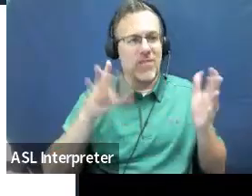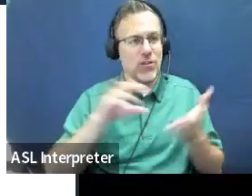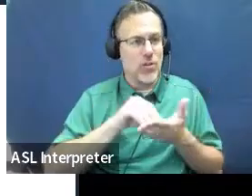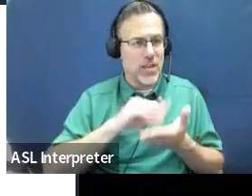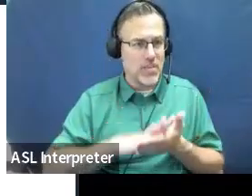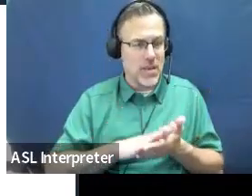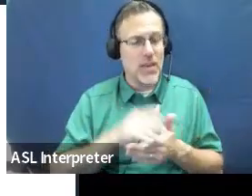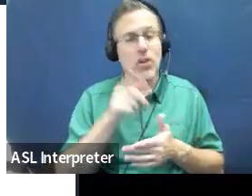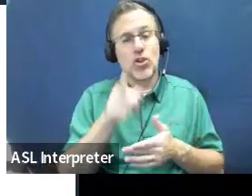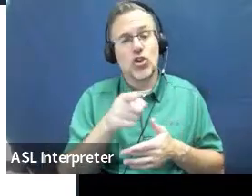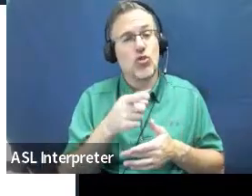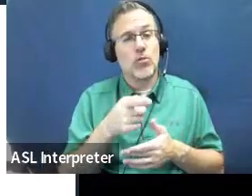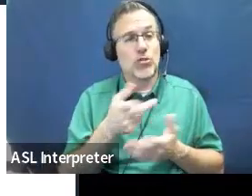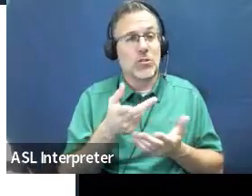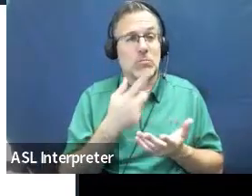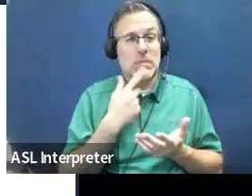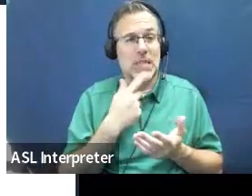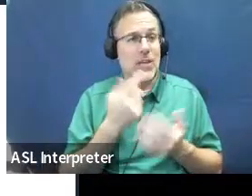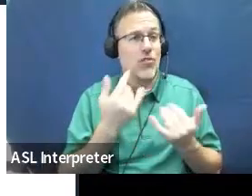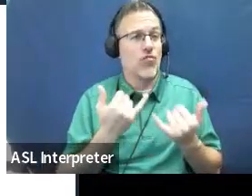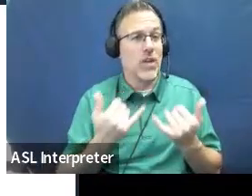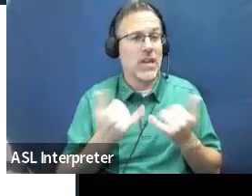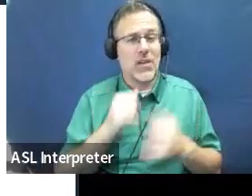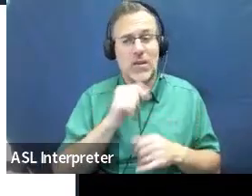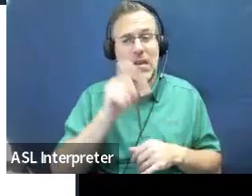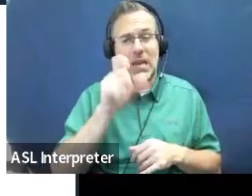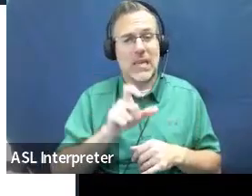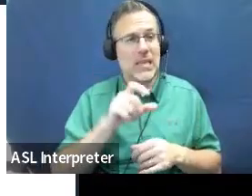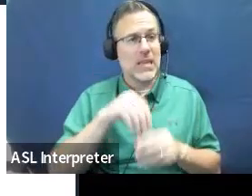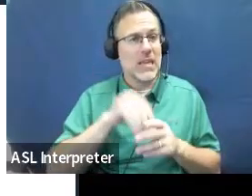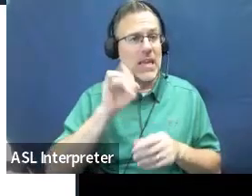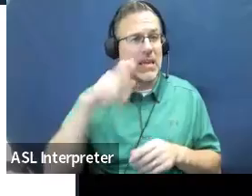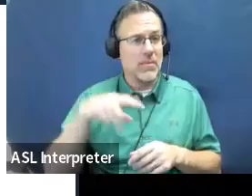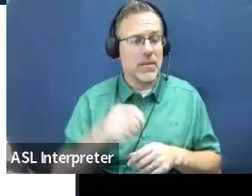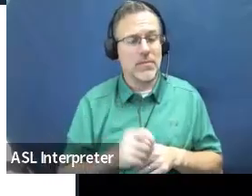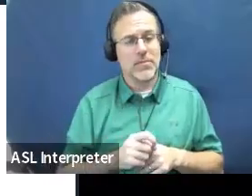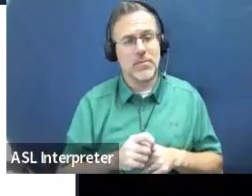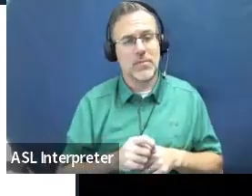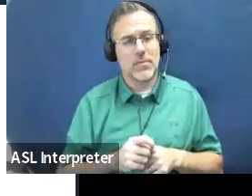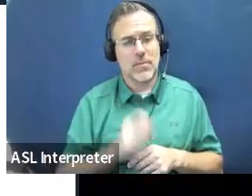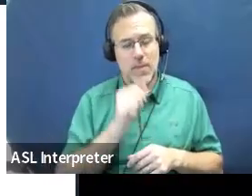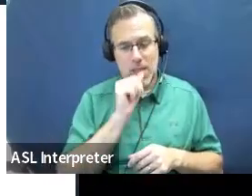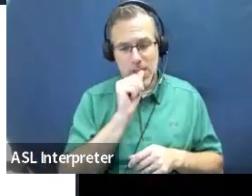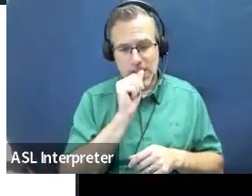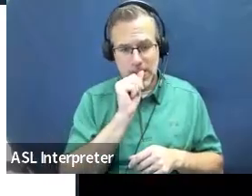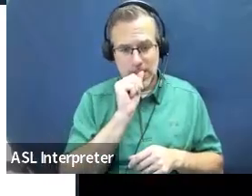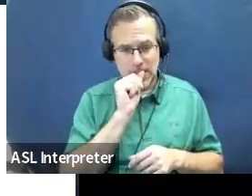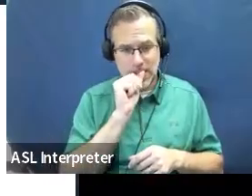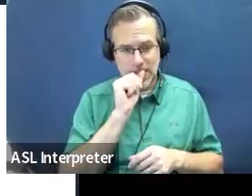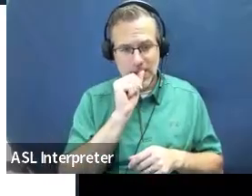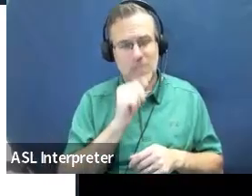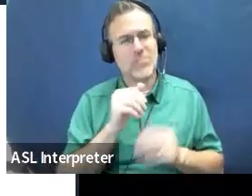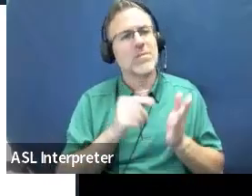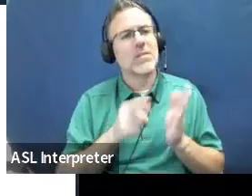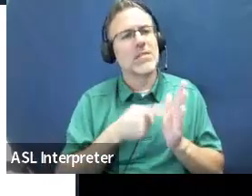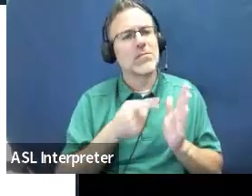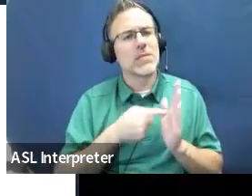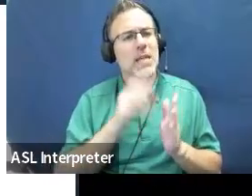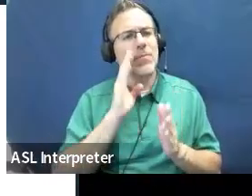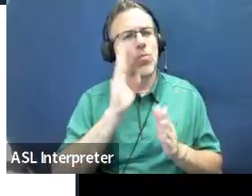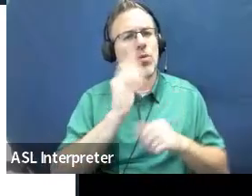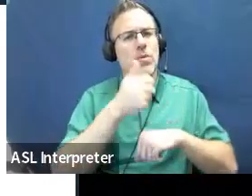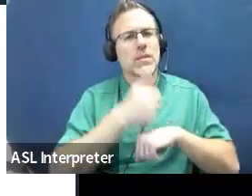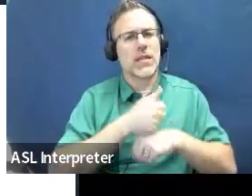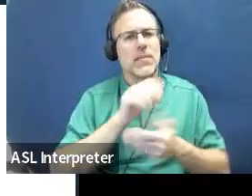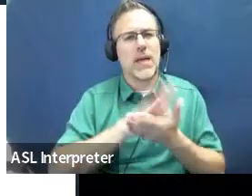right now, it's not needed in the IEP. okay. And often we'll create an academic goal, and the